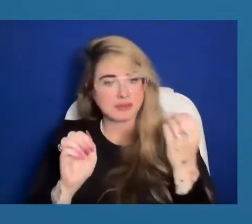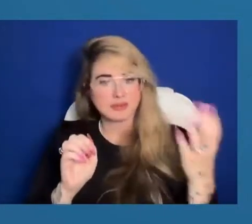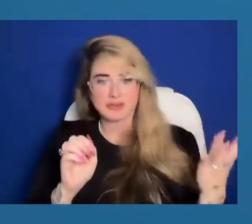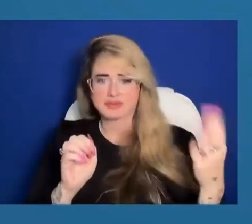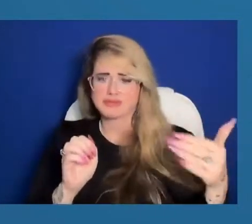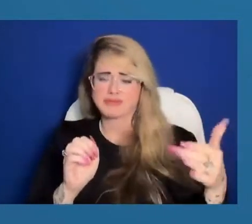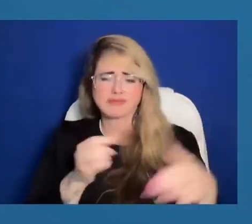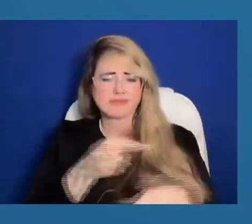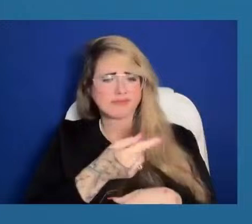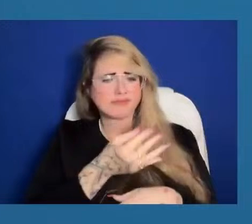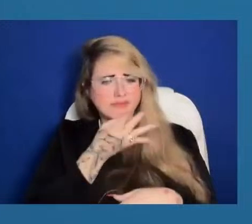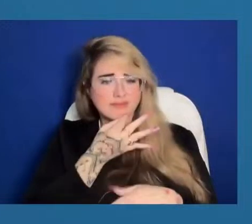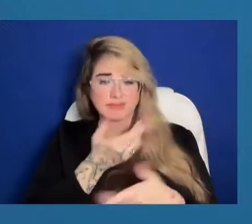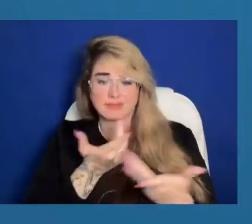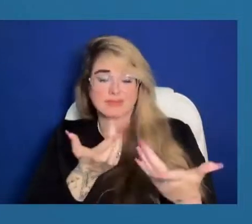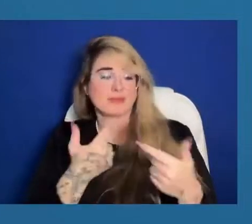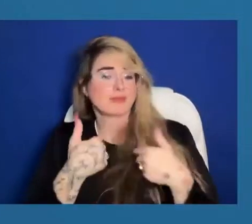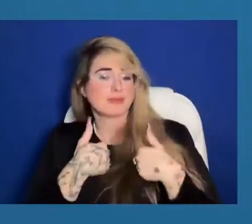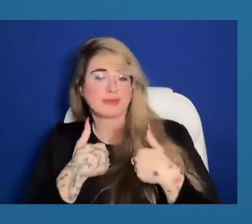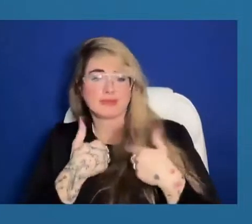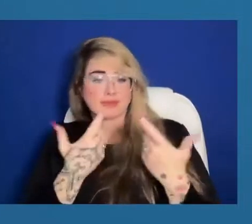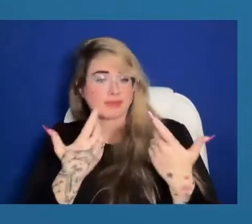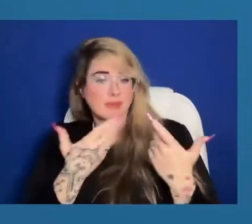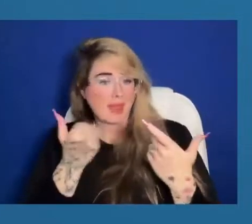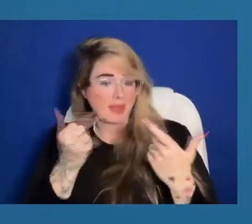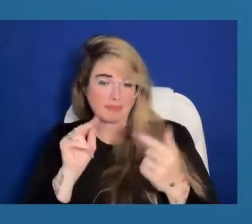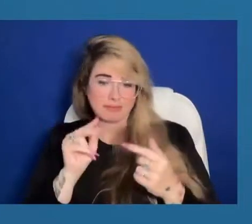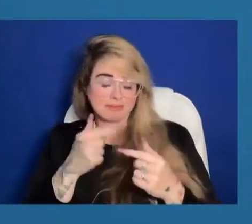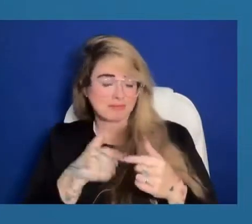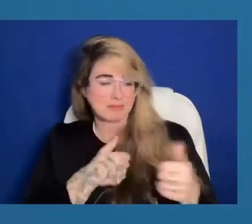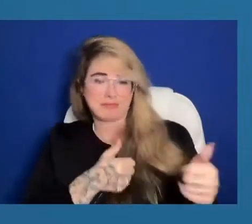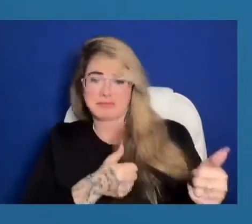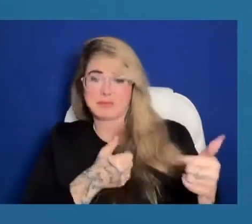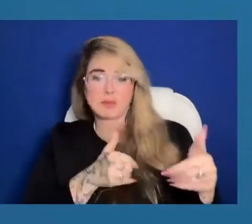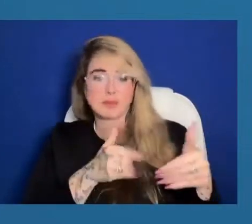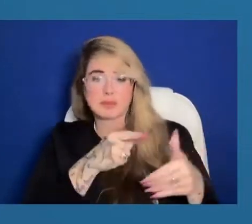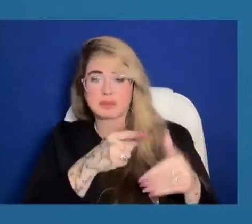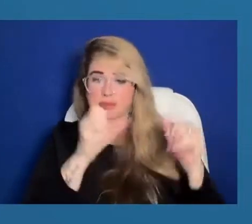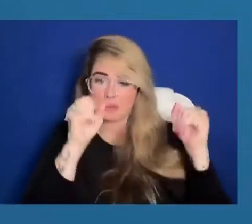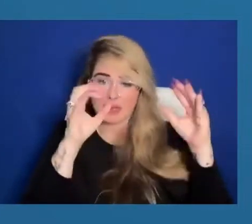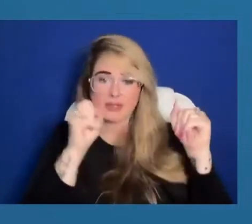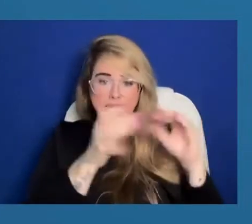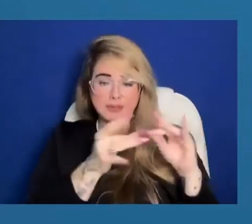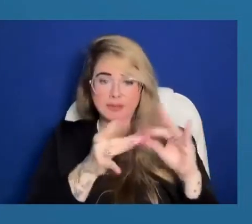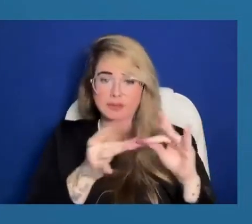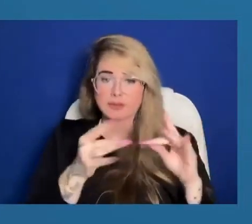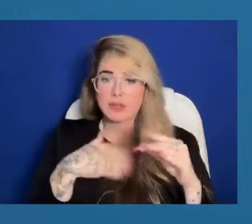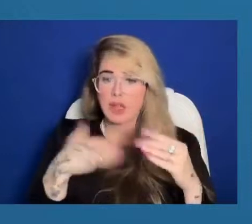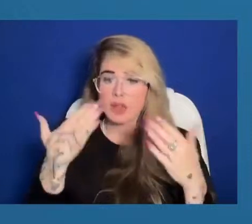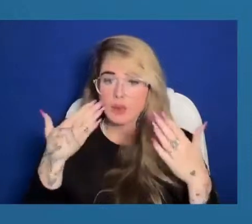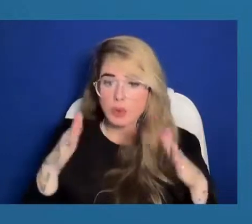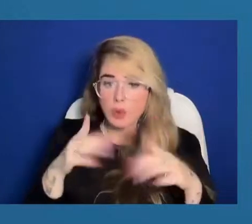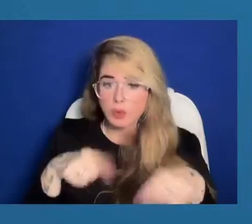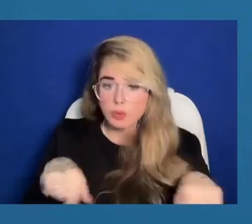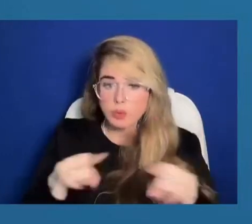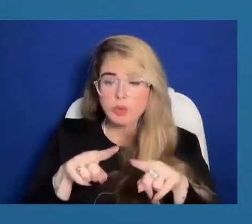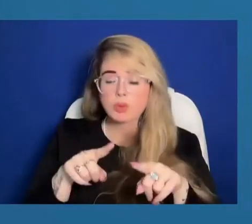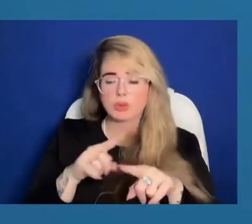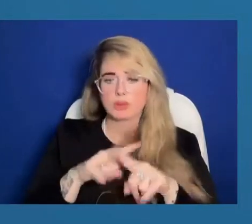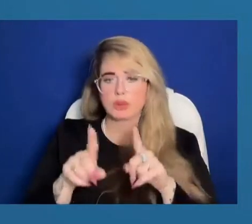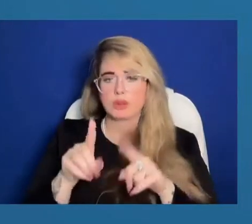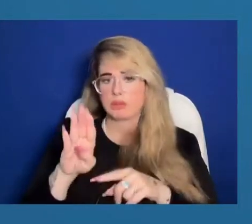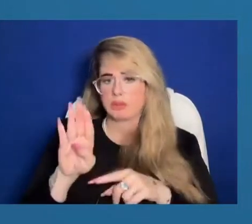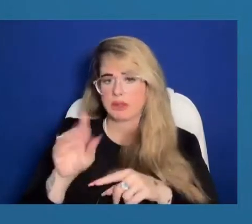that. That was amazing. I don't know most of you, but my name is B. Grouse. I'm the CEO of the